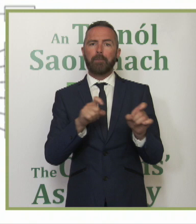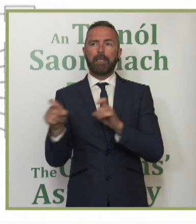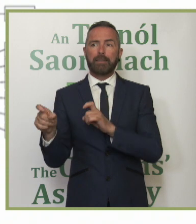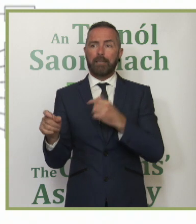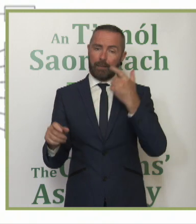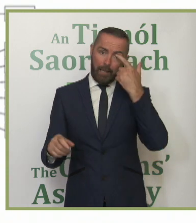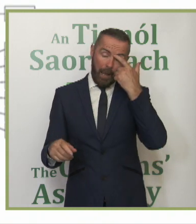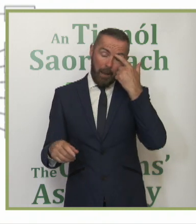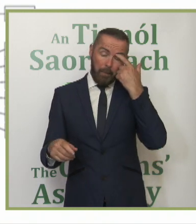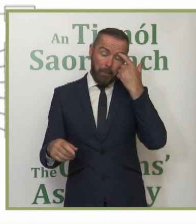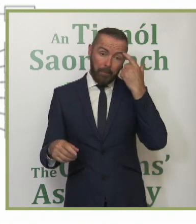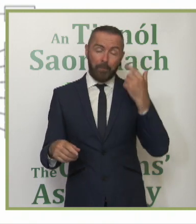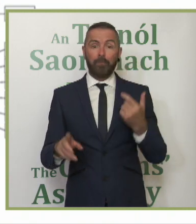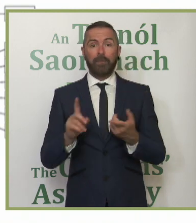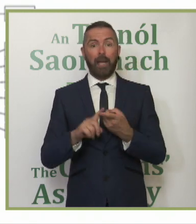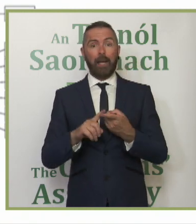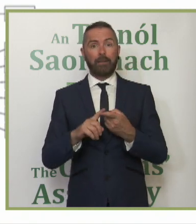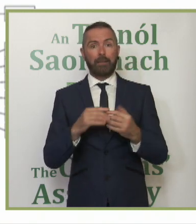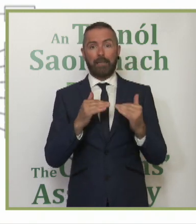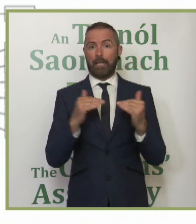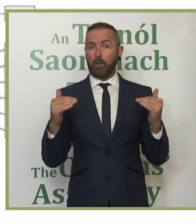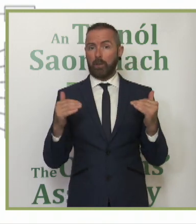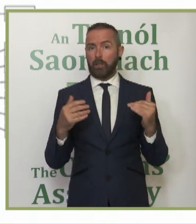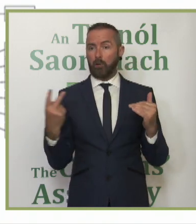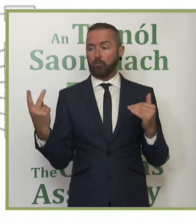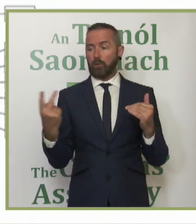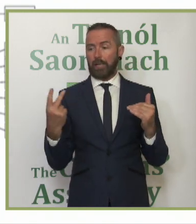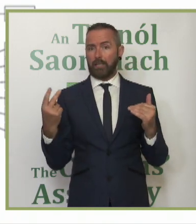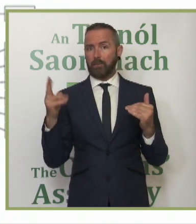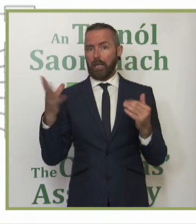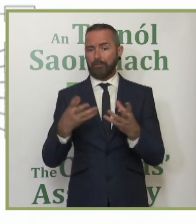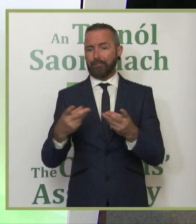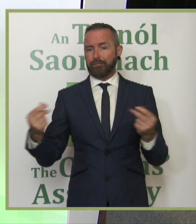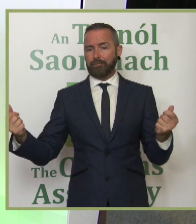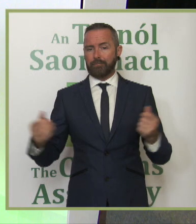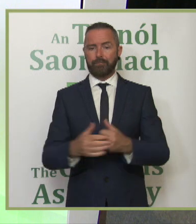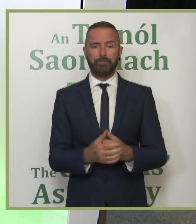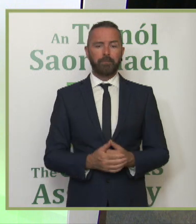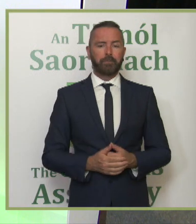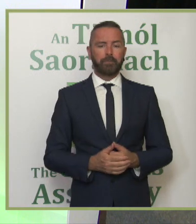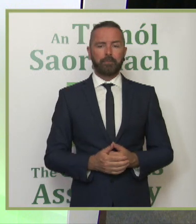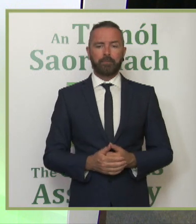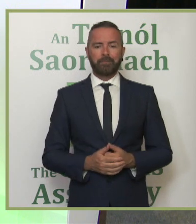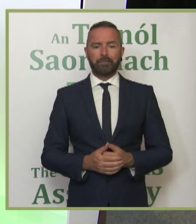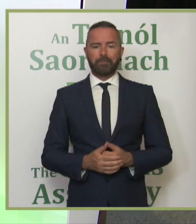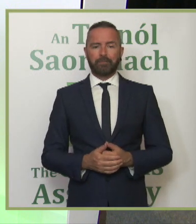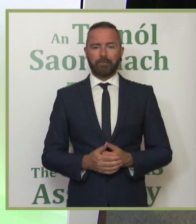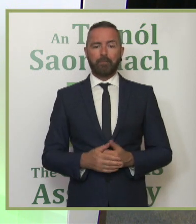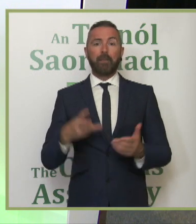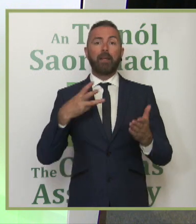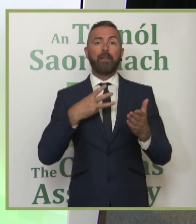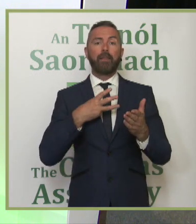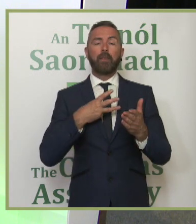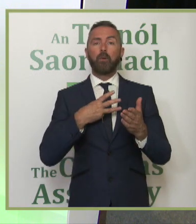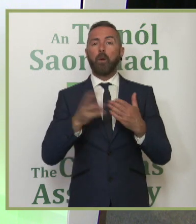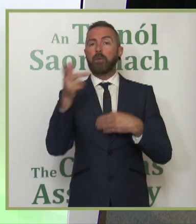stability, and equally, as I say, relationships can die off. As we move then into the people who spend time with